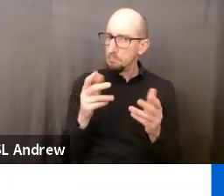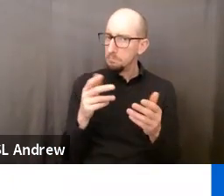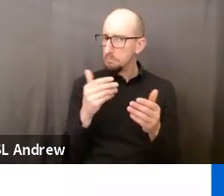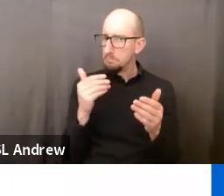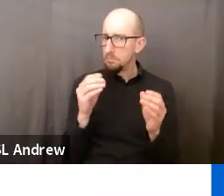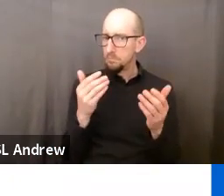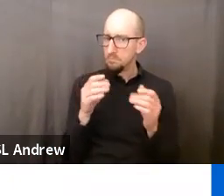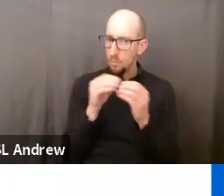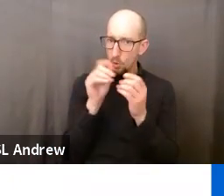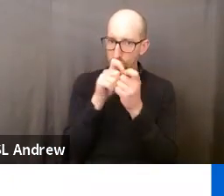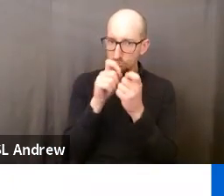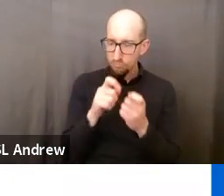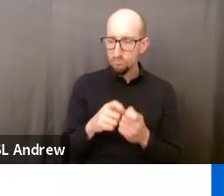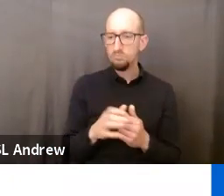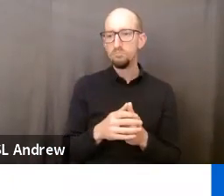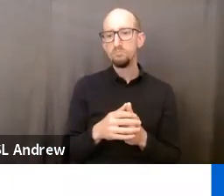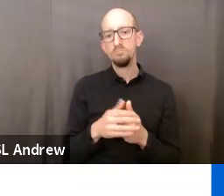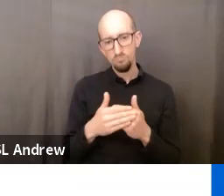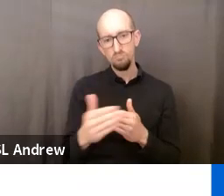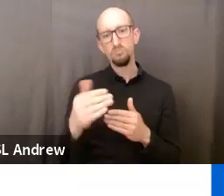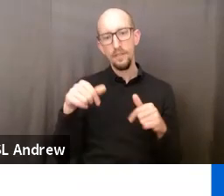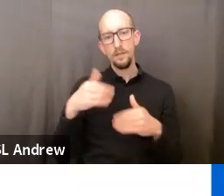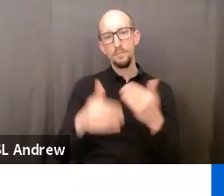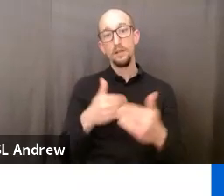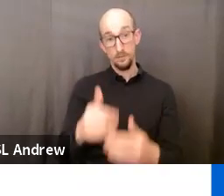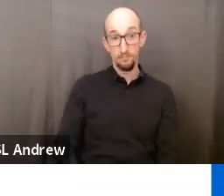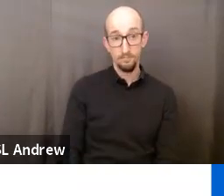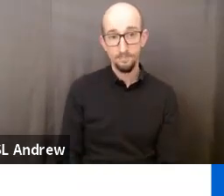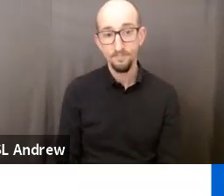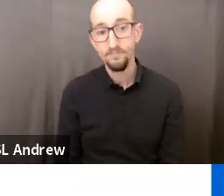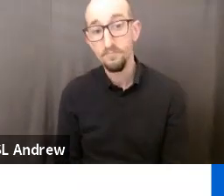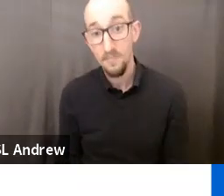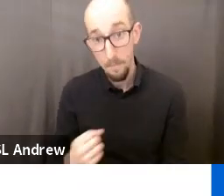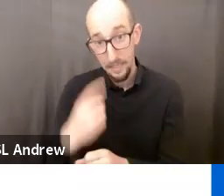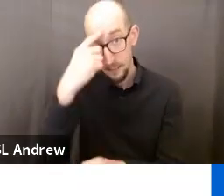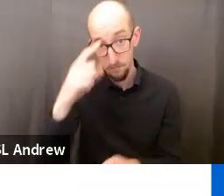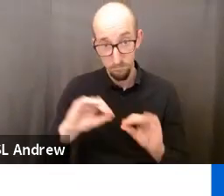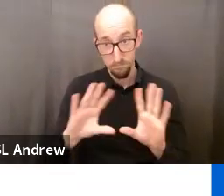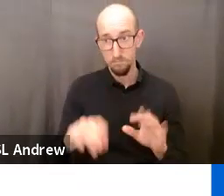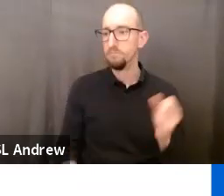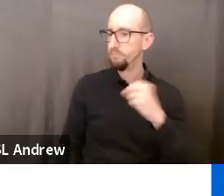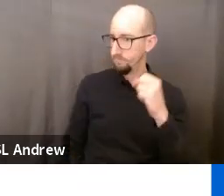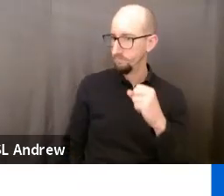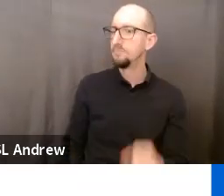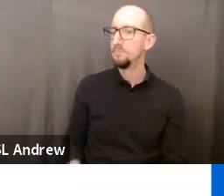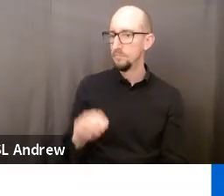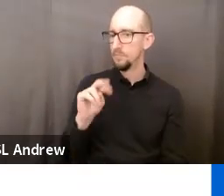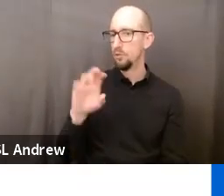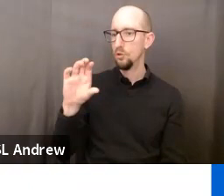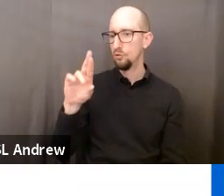as we delve deeper into this. So did that make sense? That makes sense to me. Thank you very much.